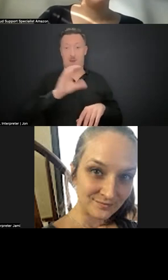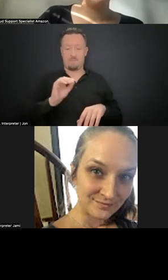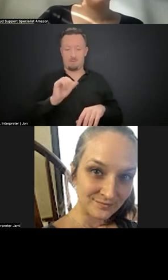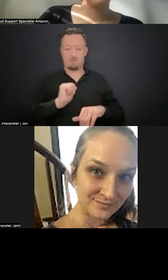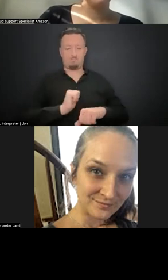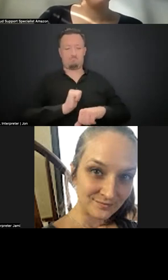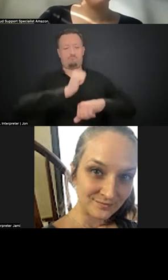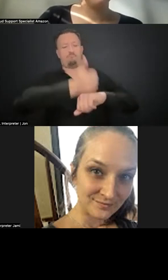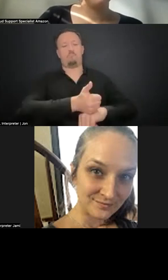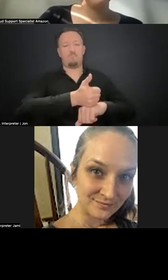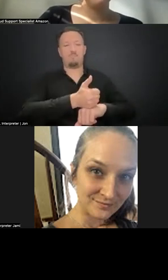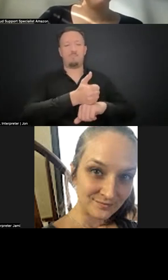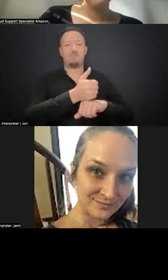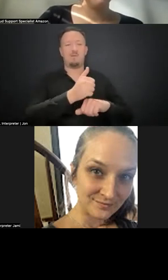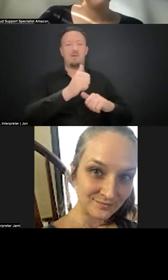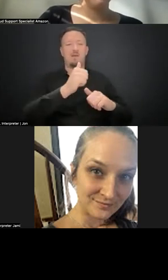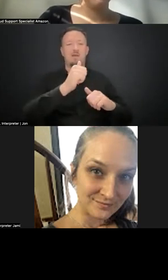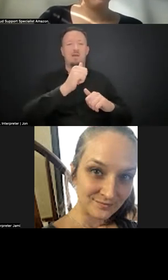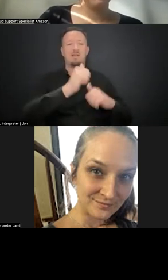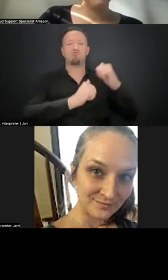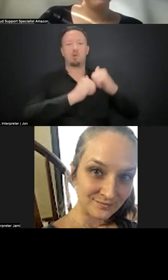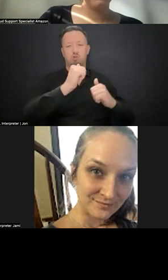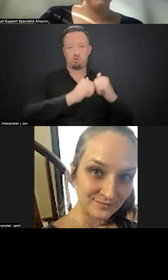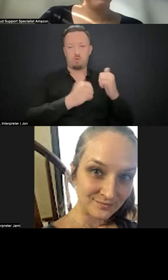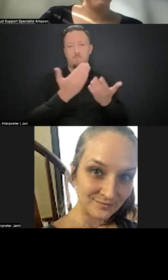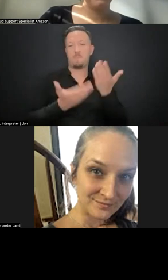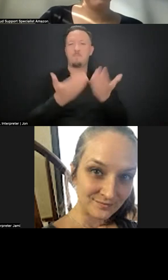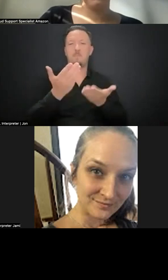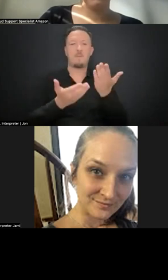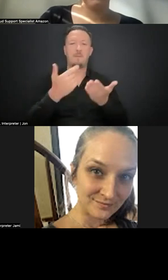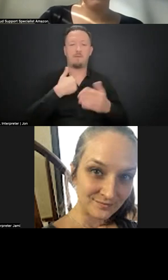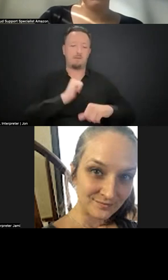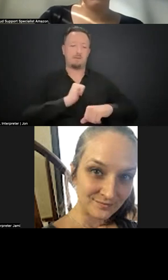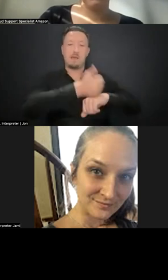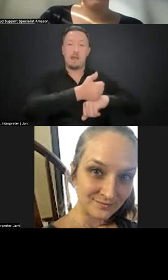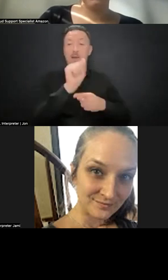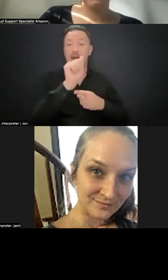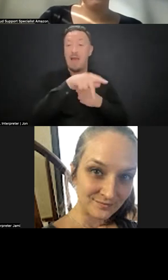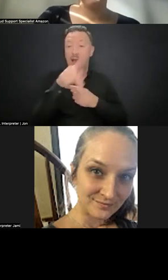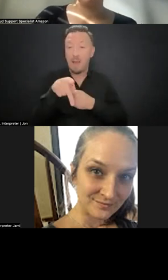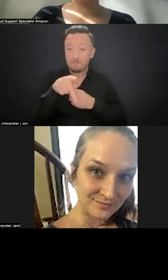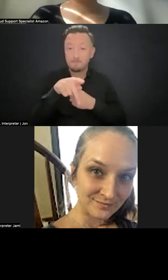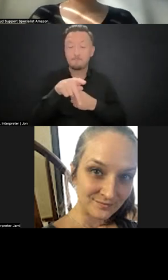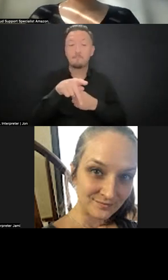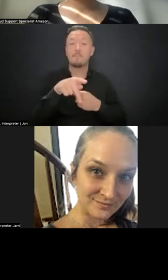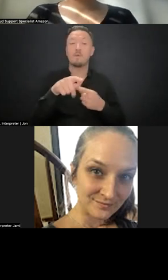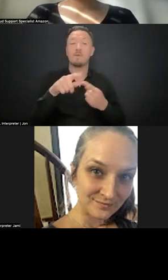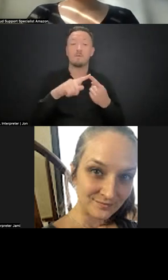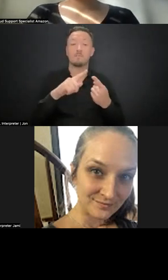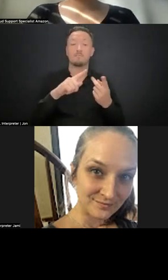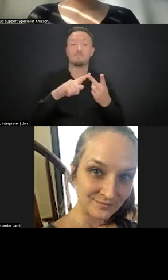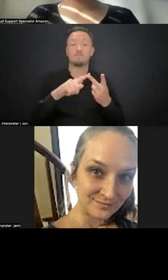to, let's say there's an application that you have running, you want to service that. We can have